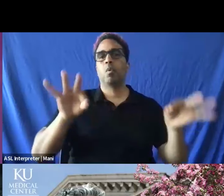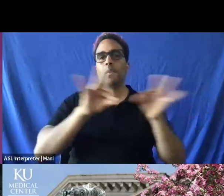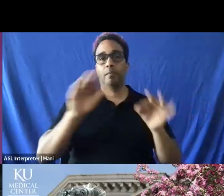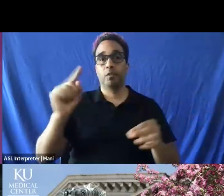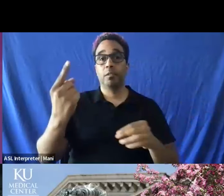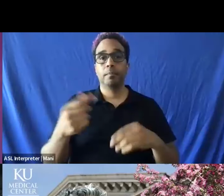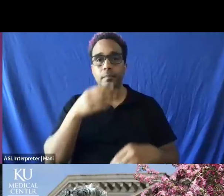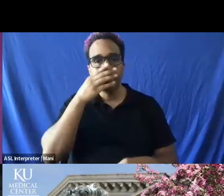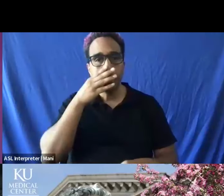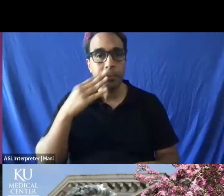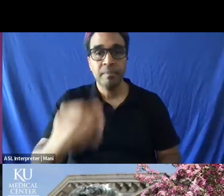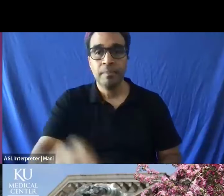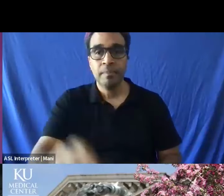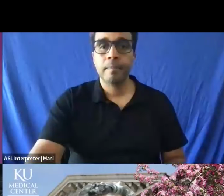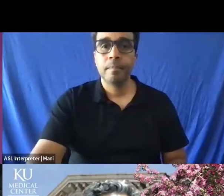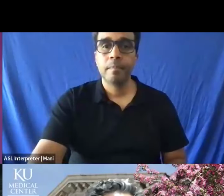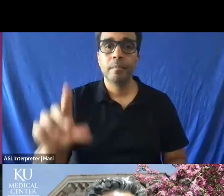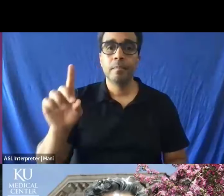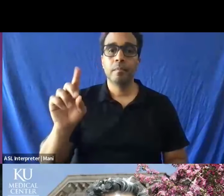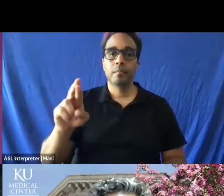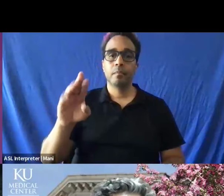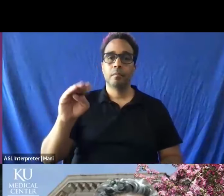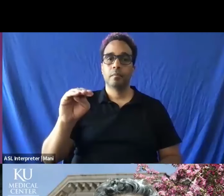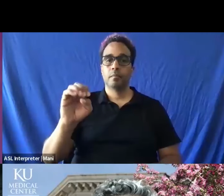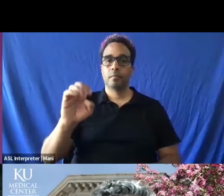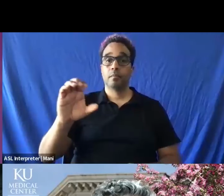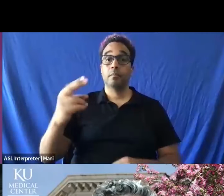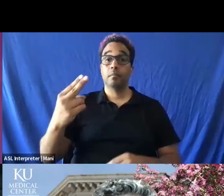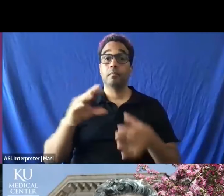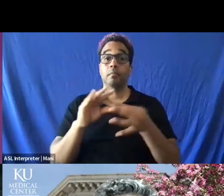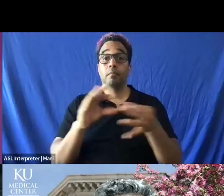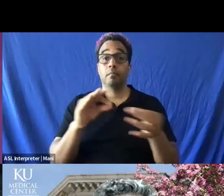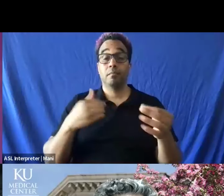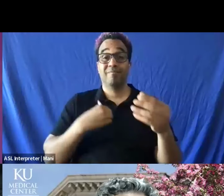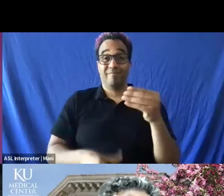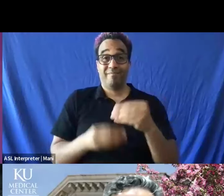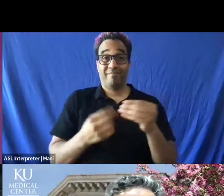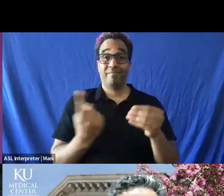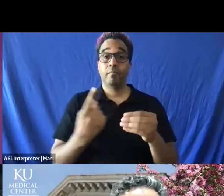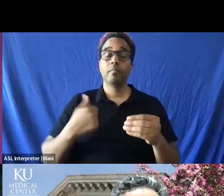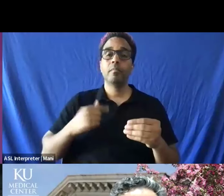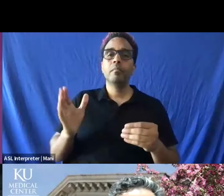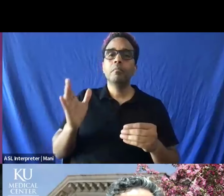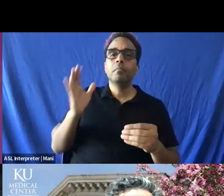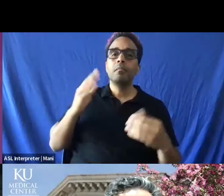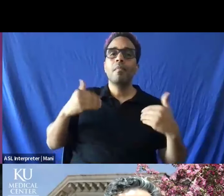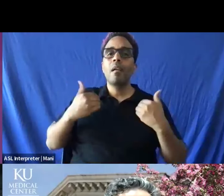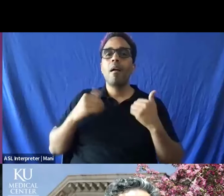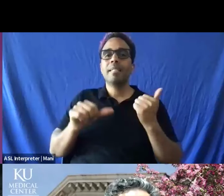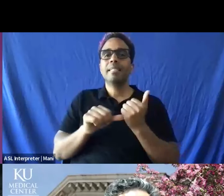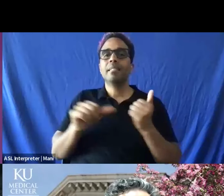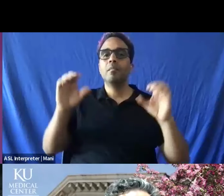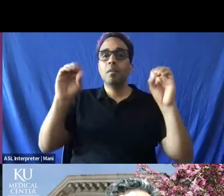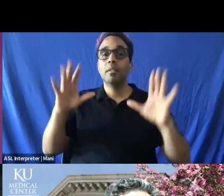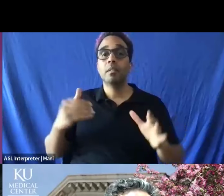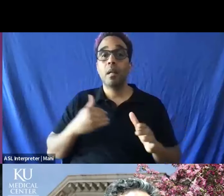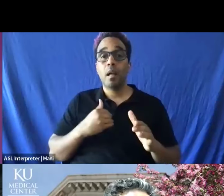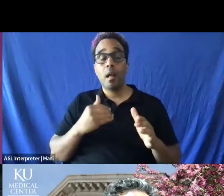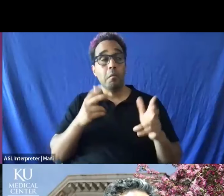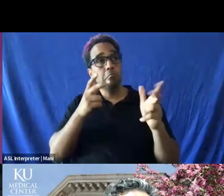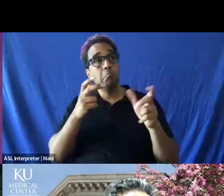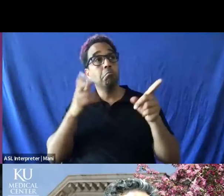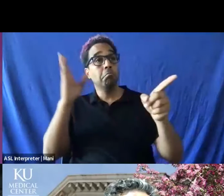I wanted to add something if I could. When I was a young assistant professor, I heard a talk by a senior investigator